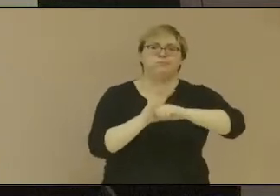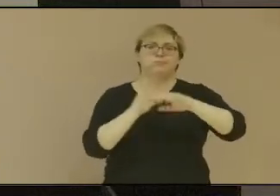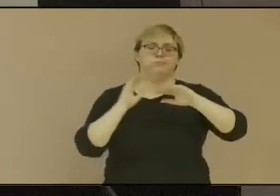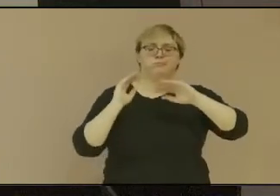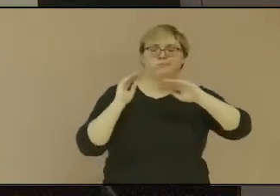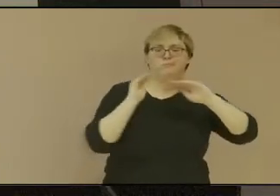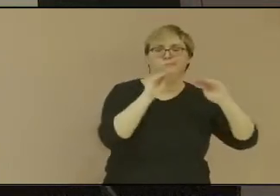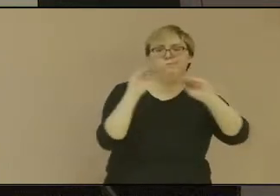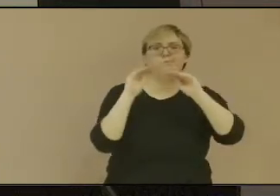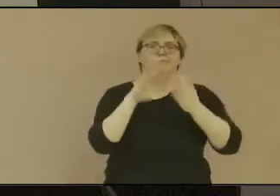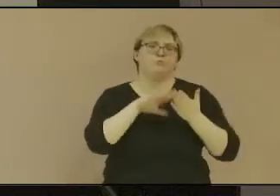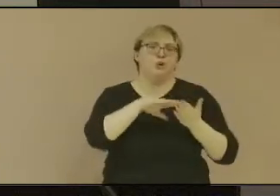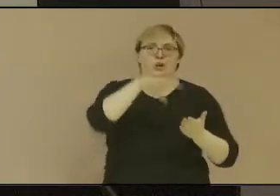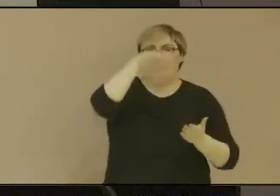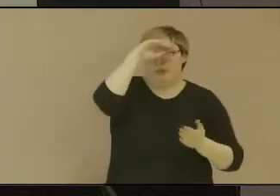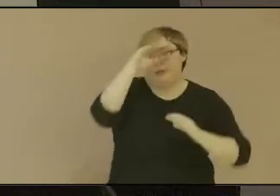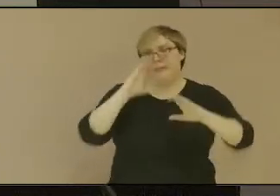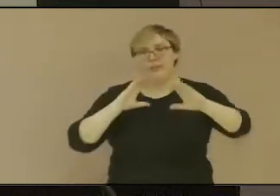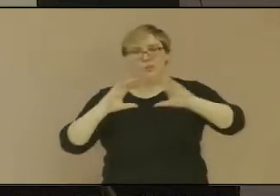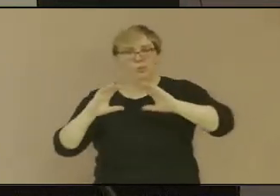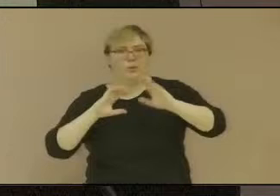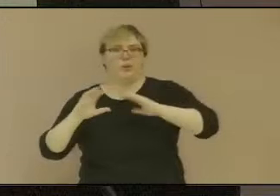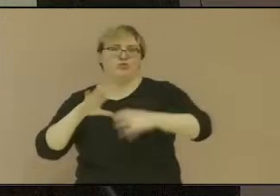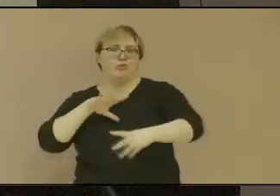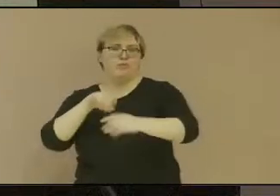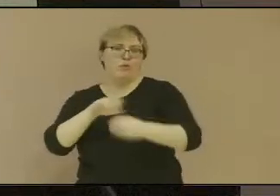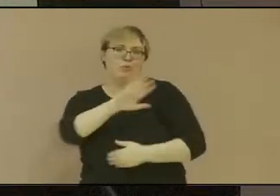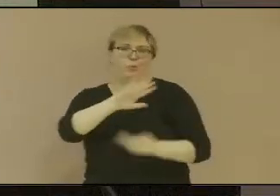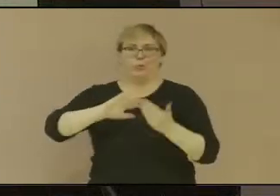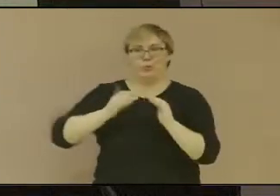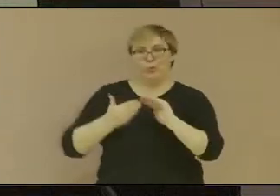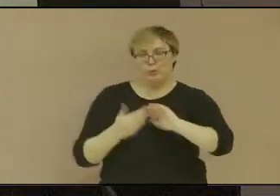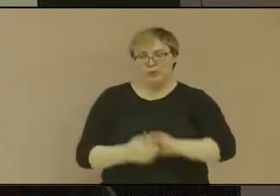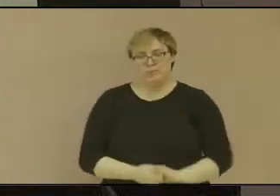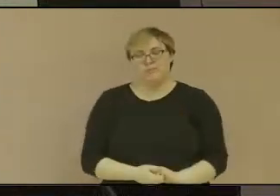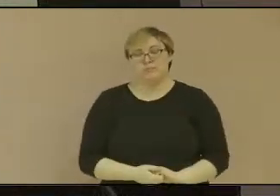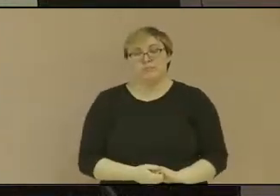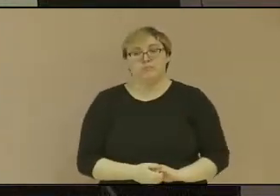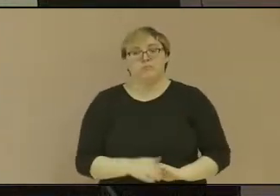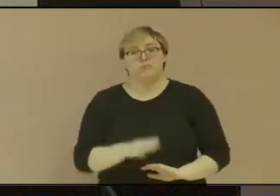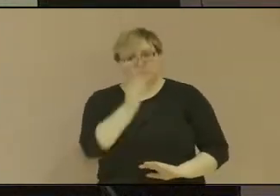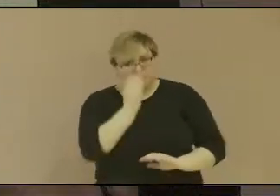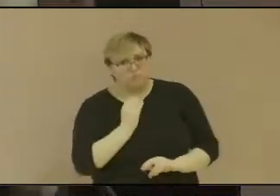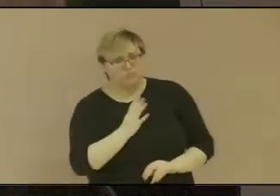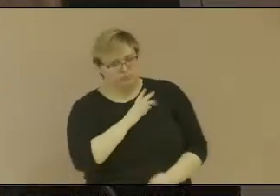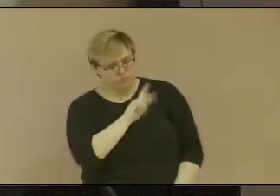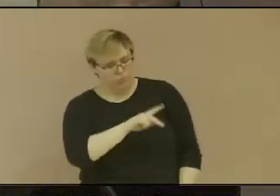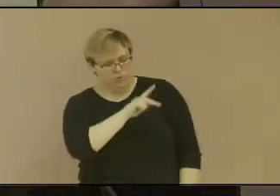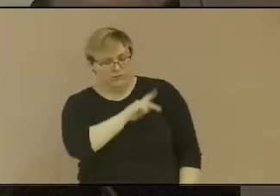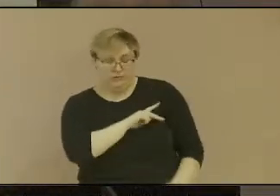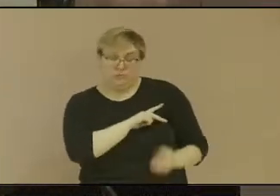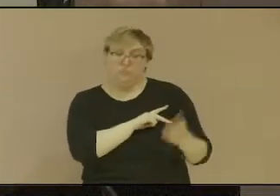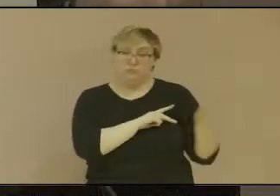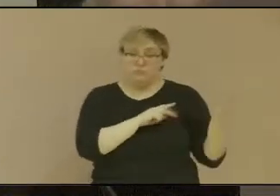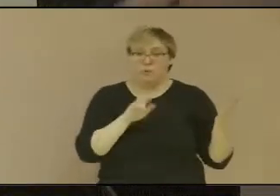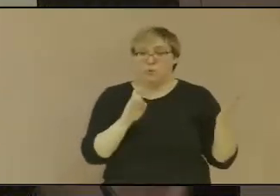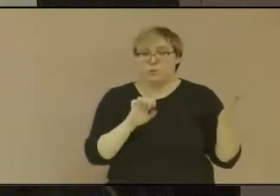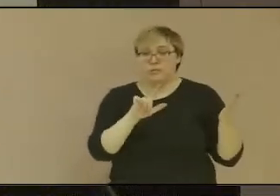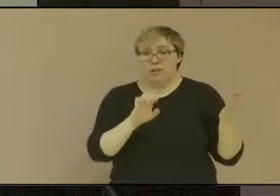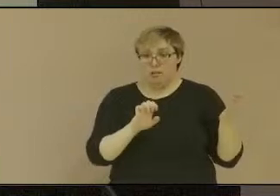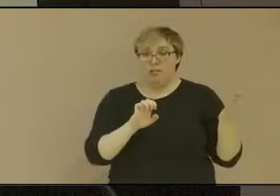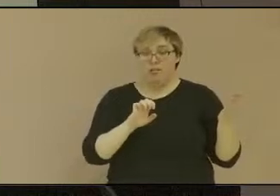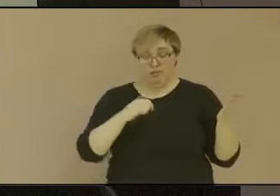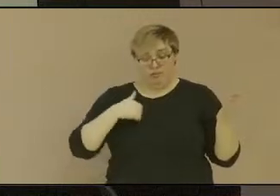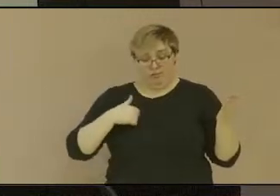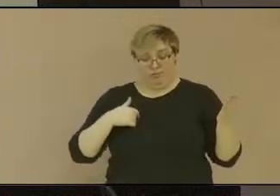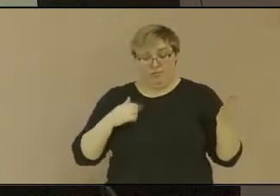communications, and community. I just want to say on a personal note that Roselle is one of the first people that Catherine and I